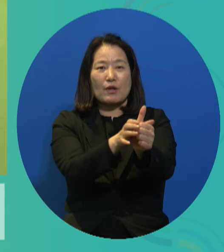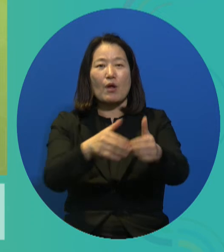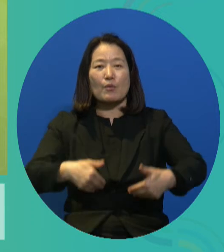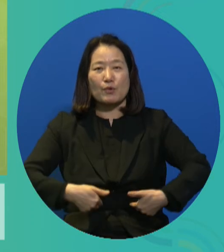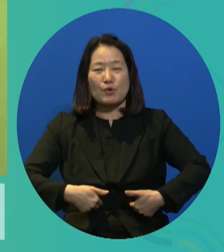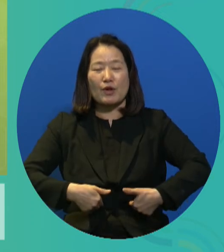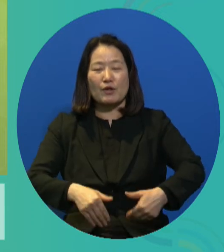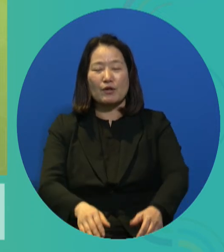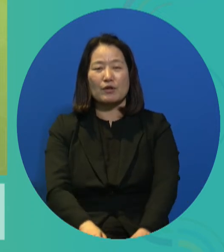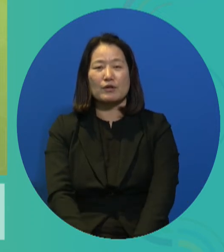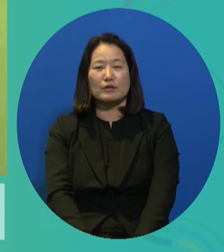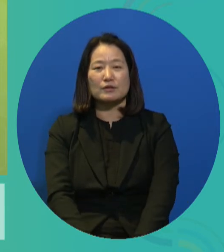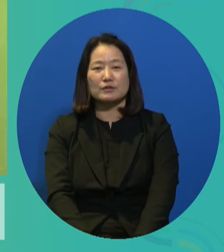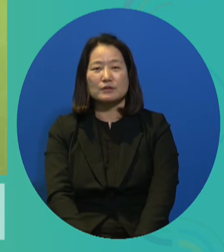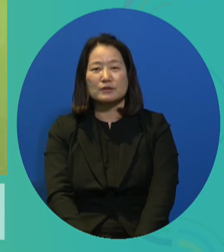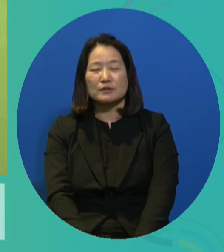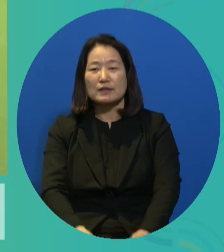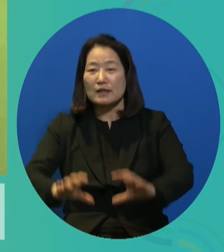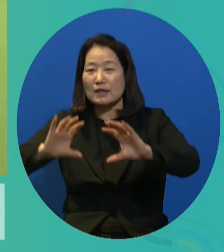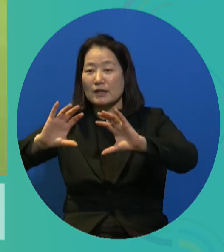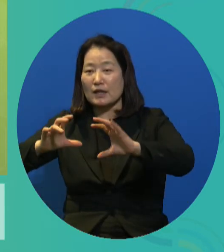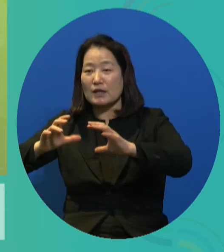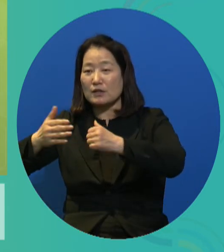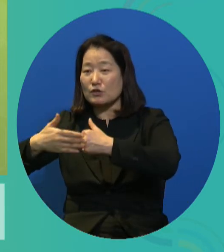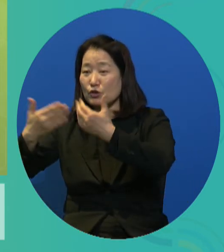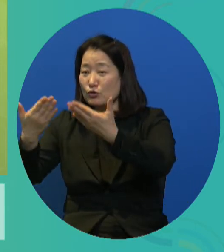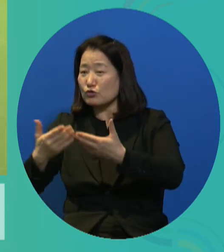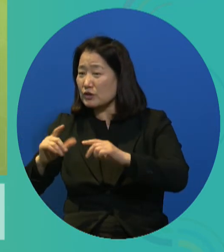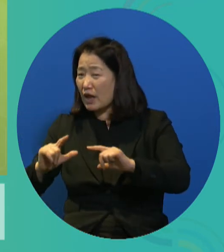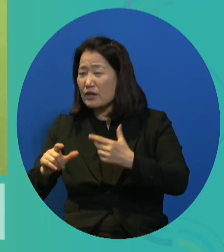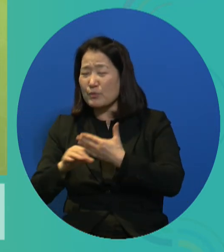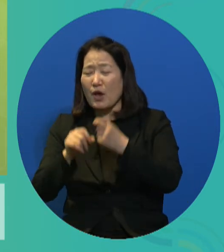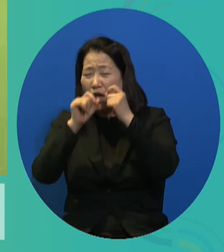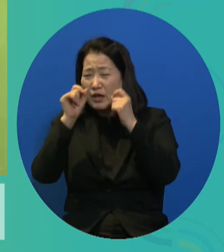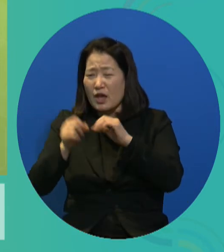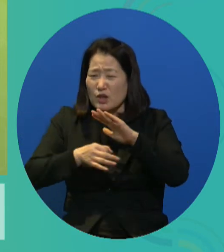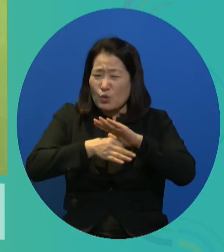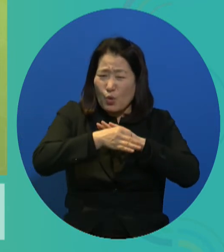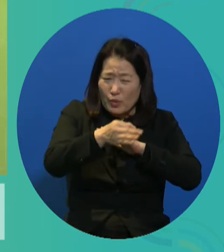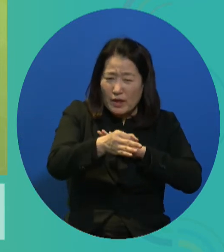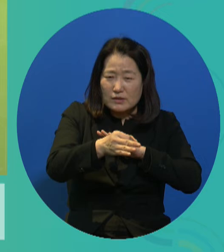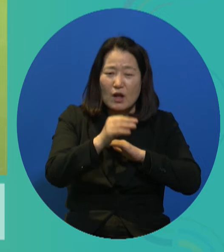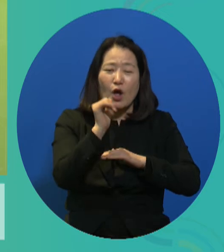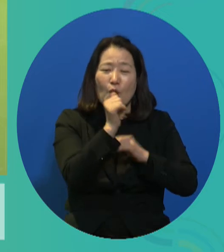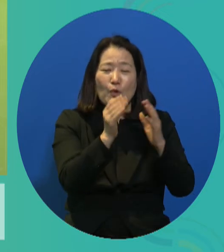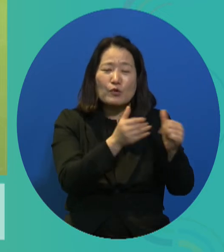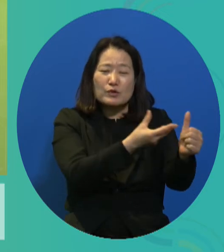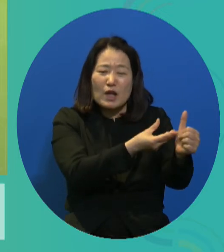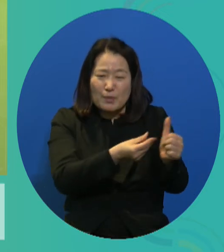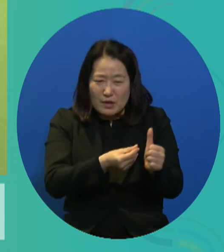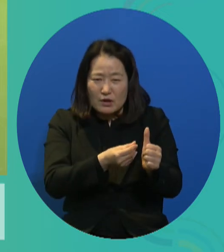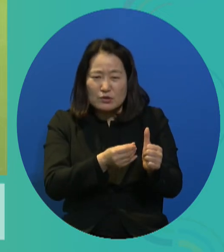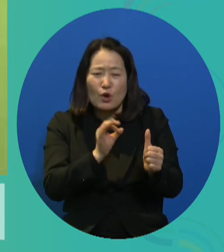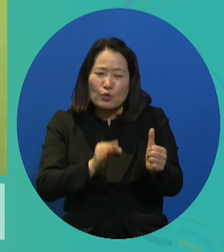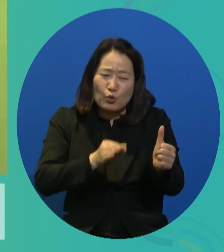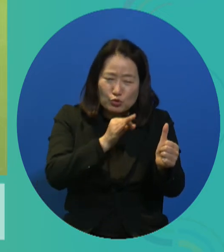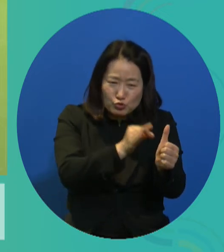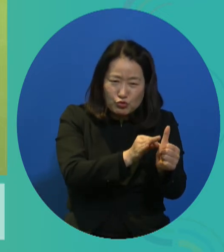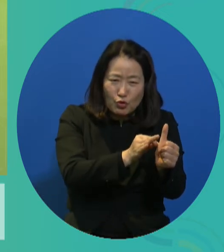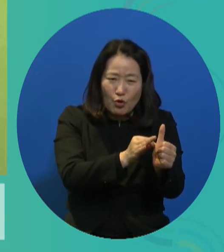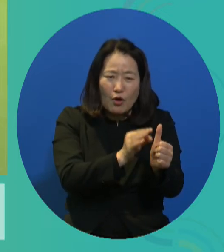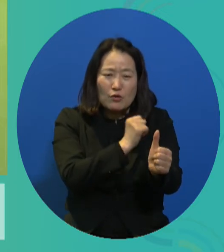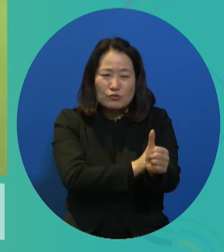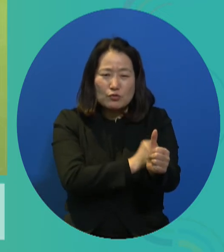to an attorney or to hire a lawyer, which is what they would do anyway if they were to go through civil litigation or criminal